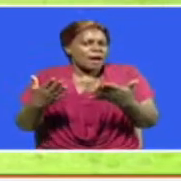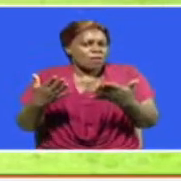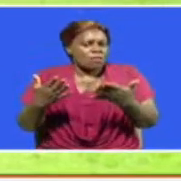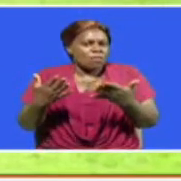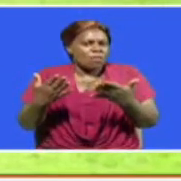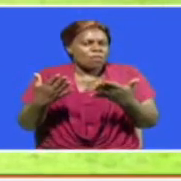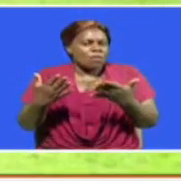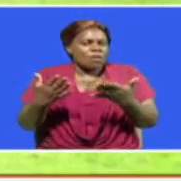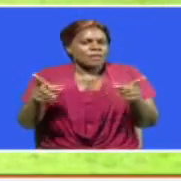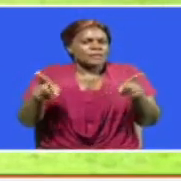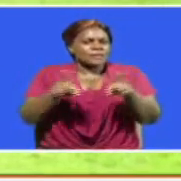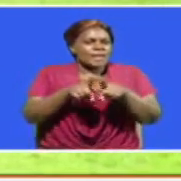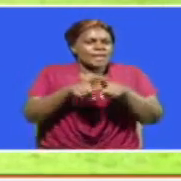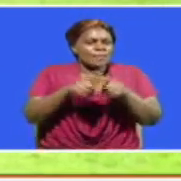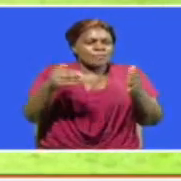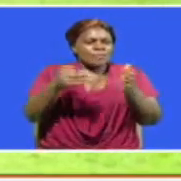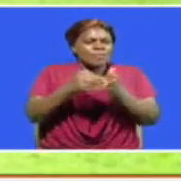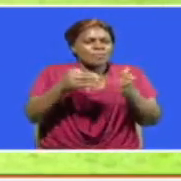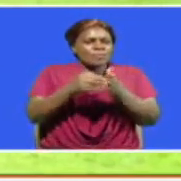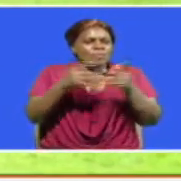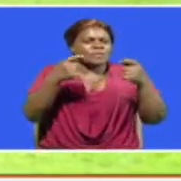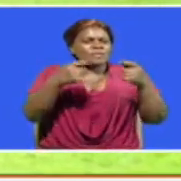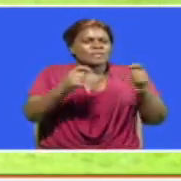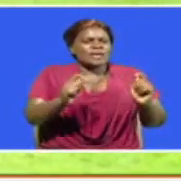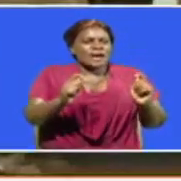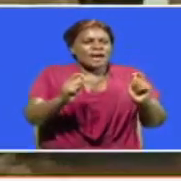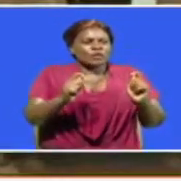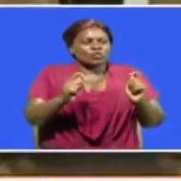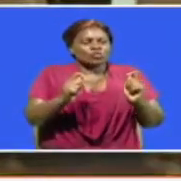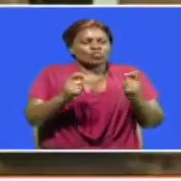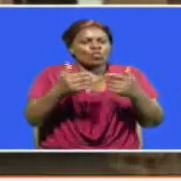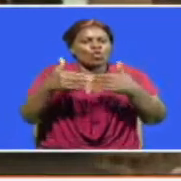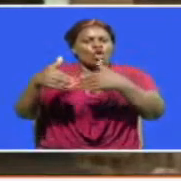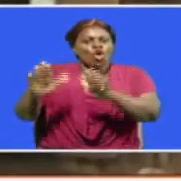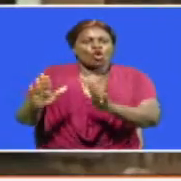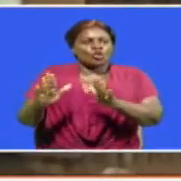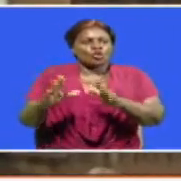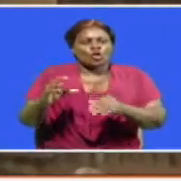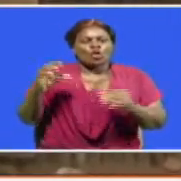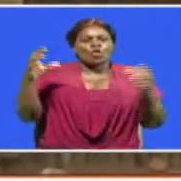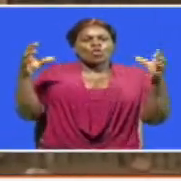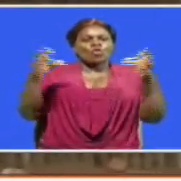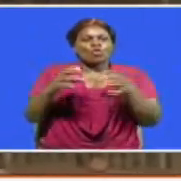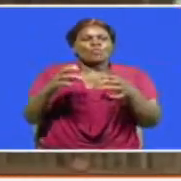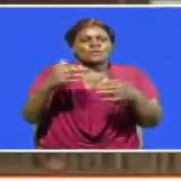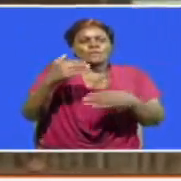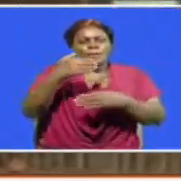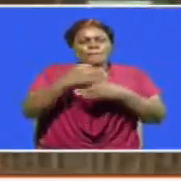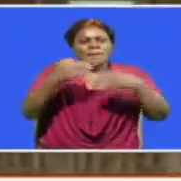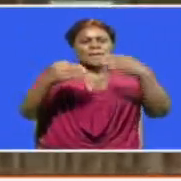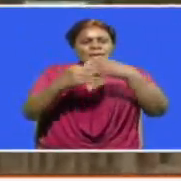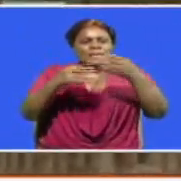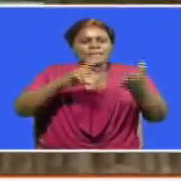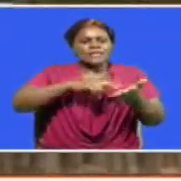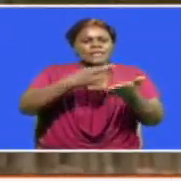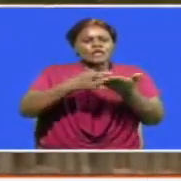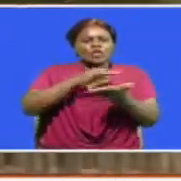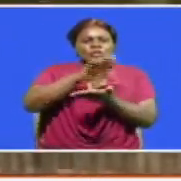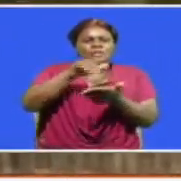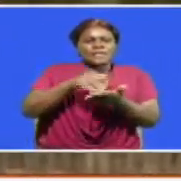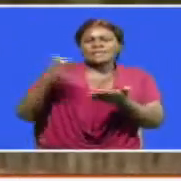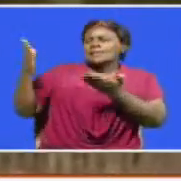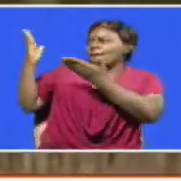identity, and of course preventing any attempts to be swallowed, the Ogiek community is now putting up a resource center here